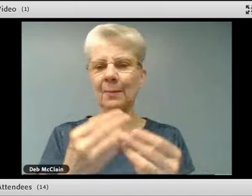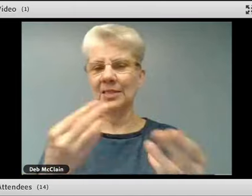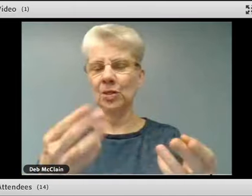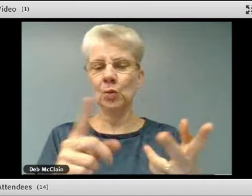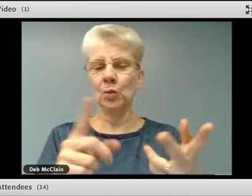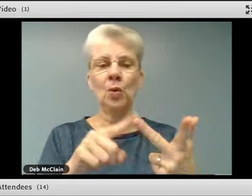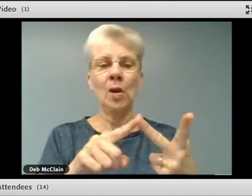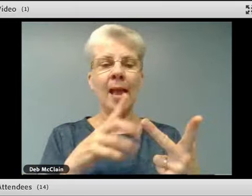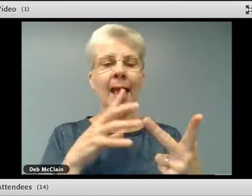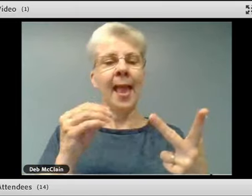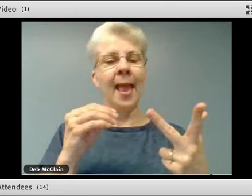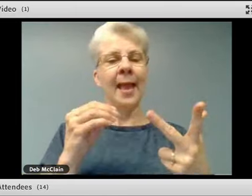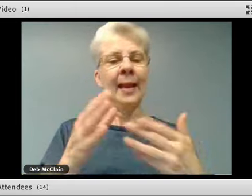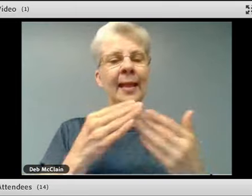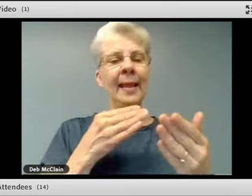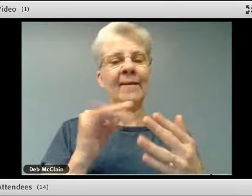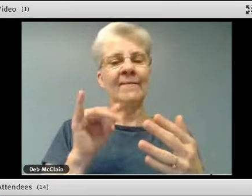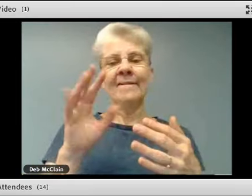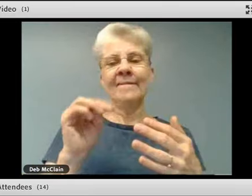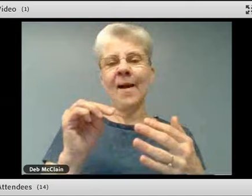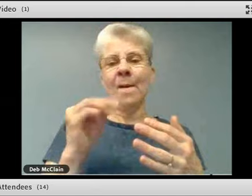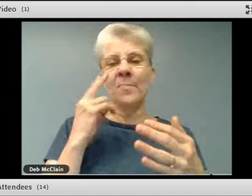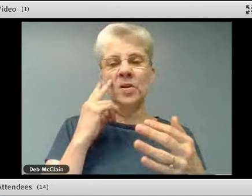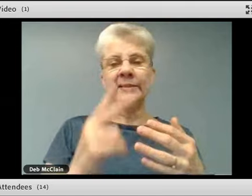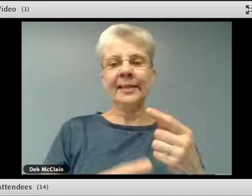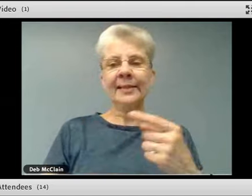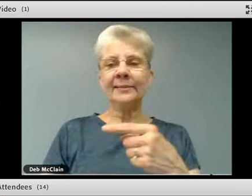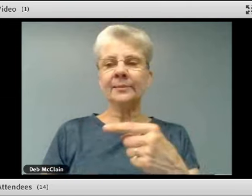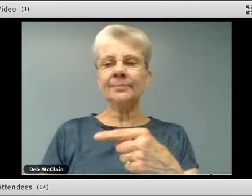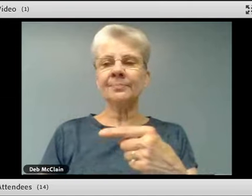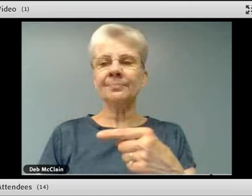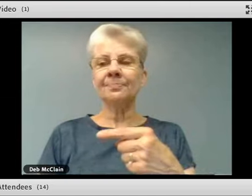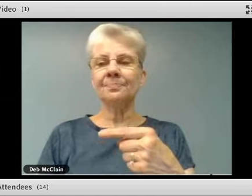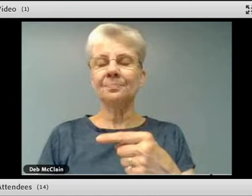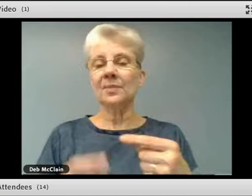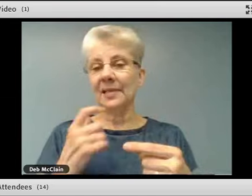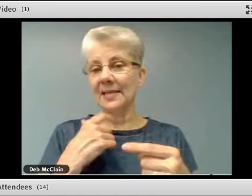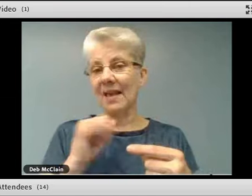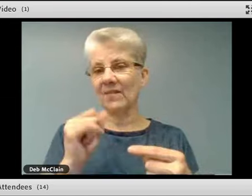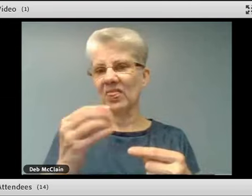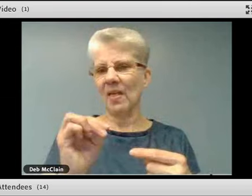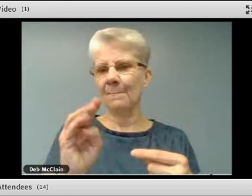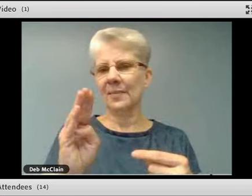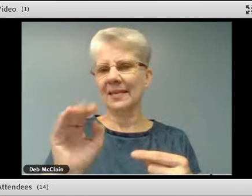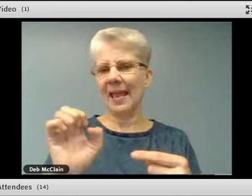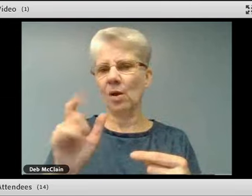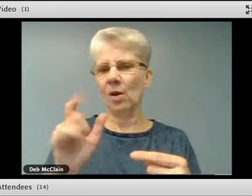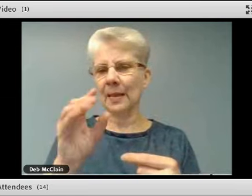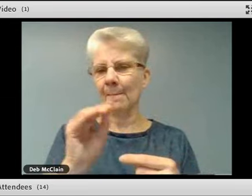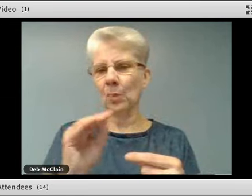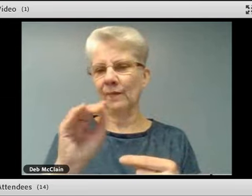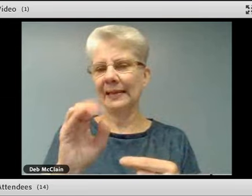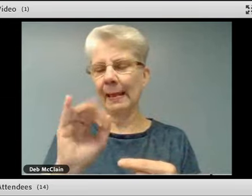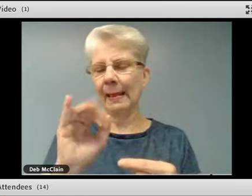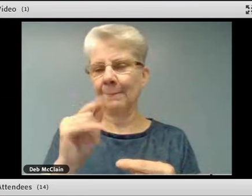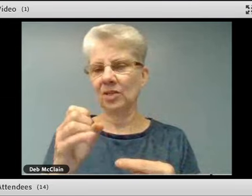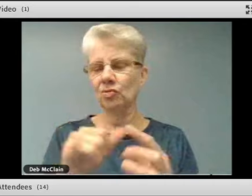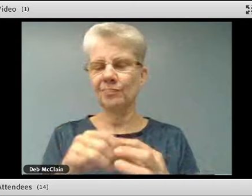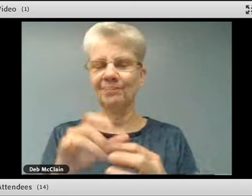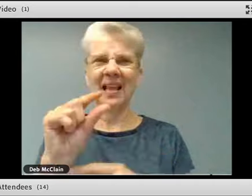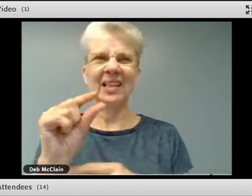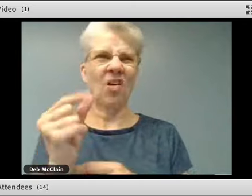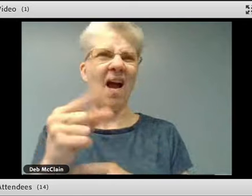and even a film, which you can see doesn't have a thumbnail but has a moving image, a little